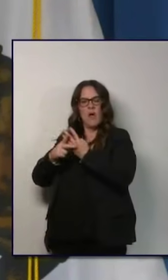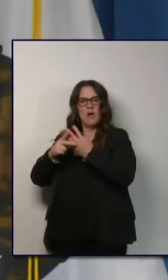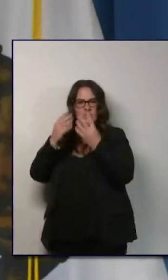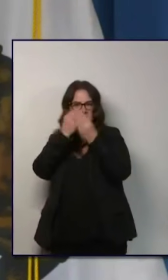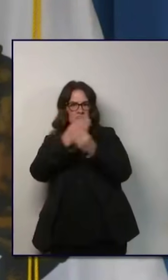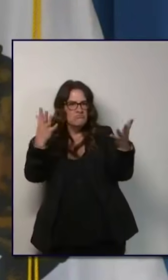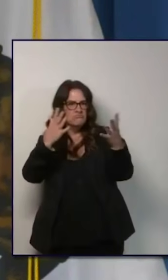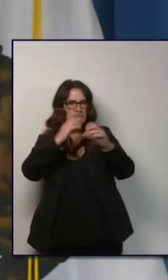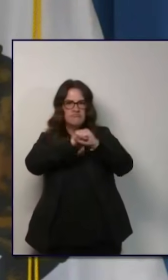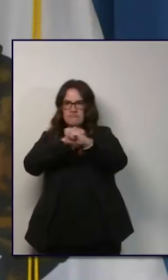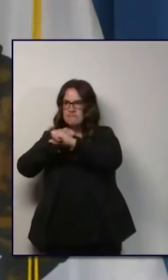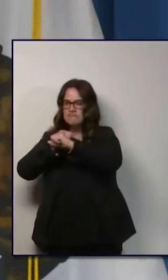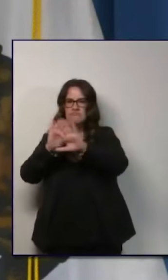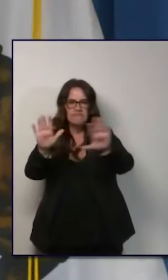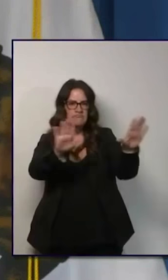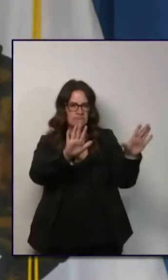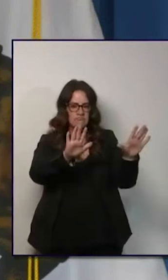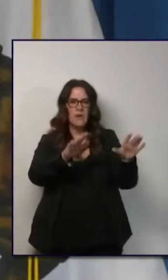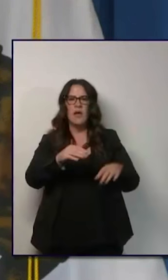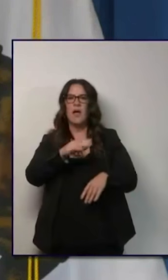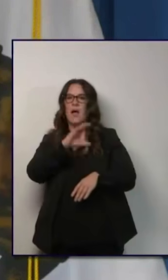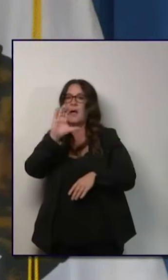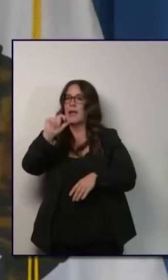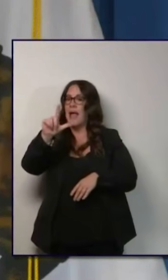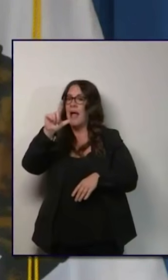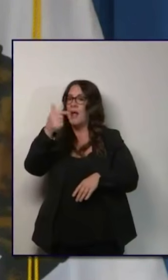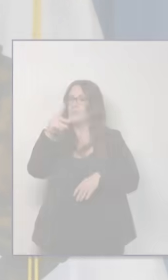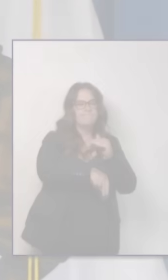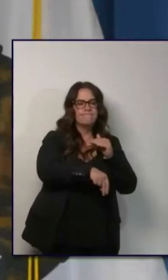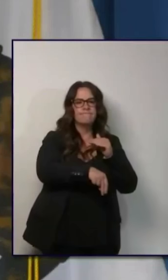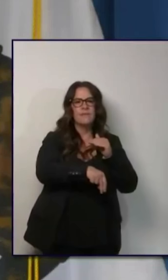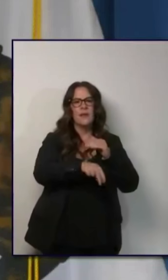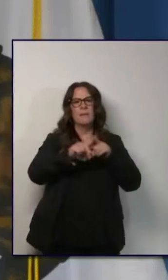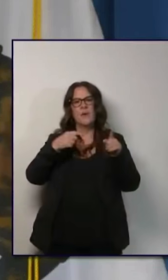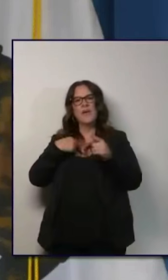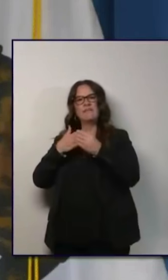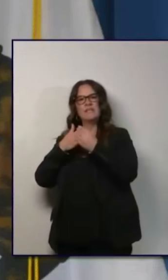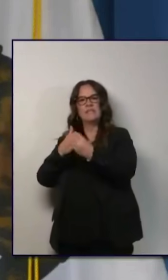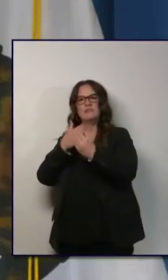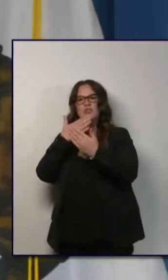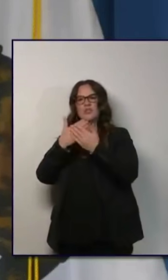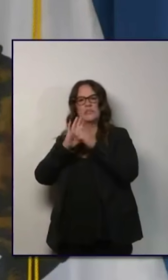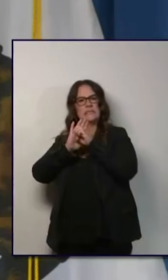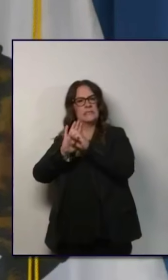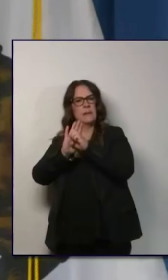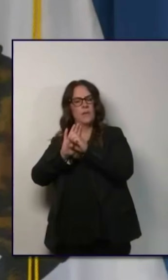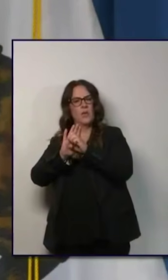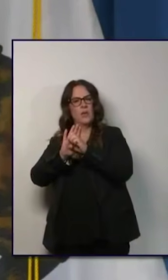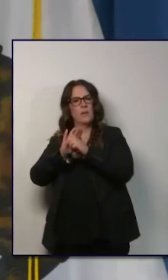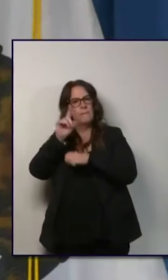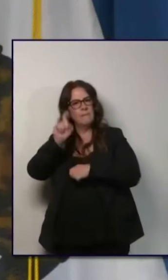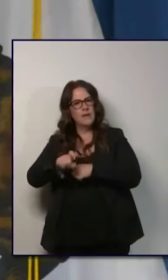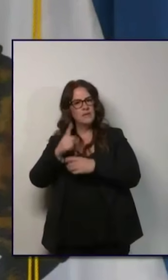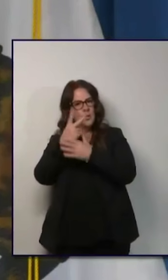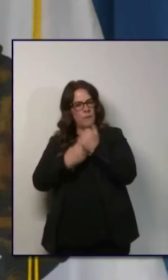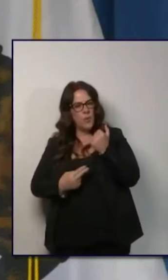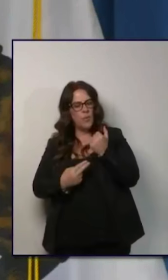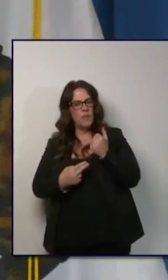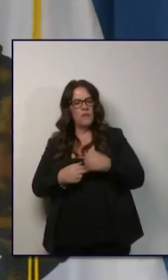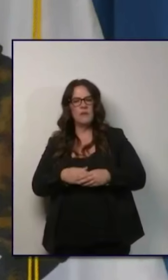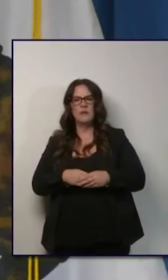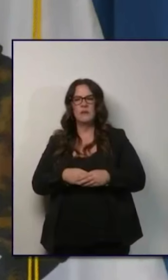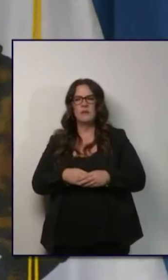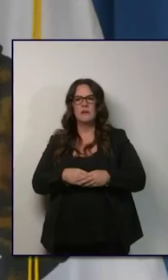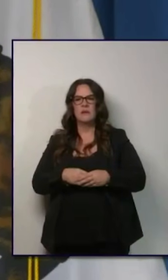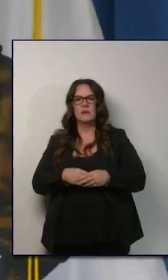people we're not going to touch the CalGrant program either. And I want folks to know that none of us in state government will be